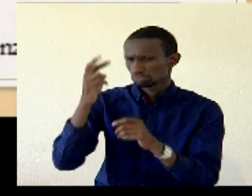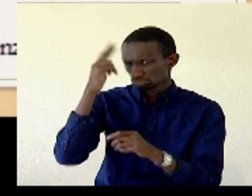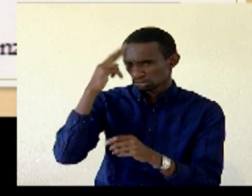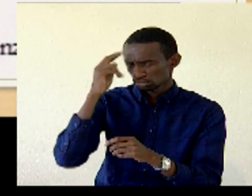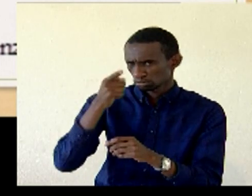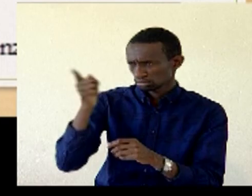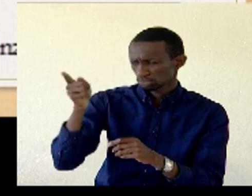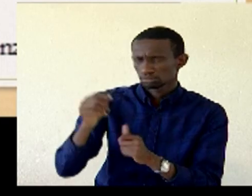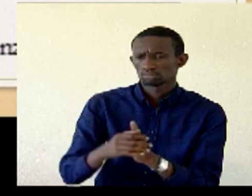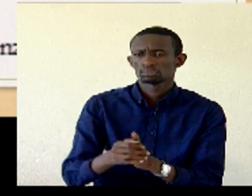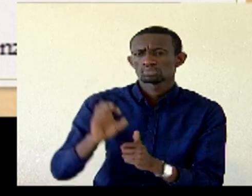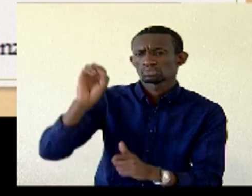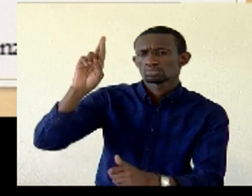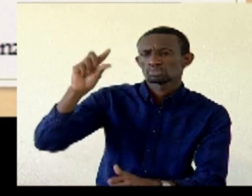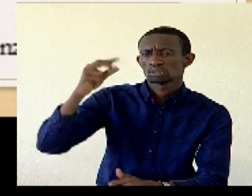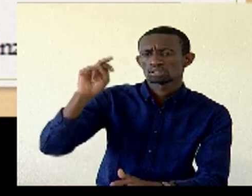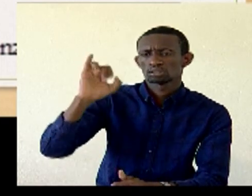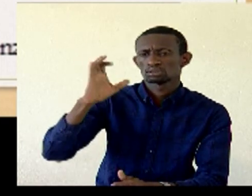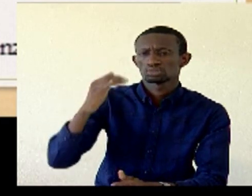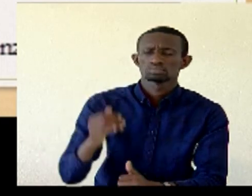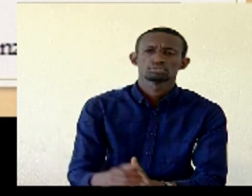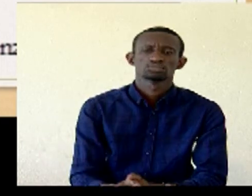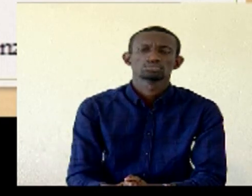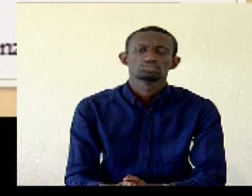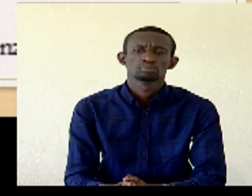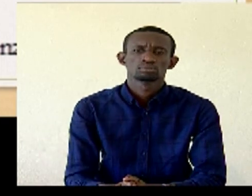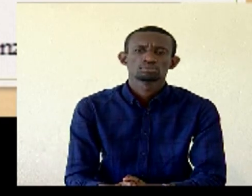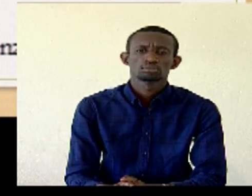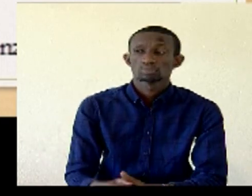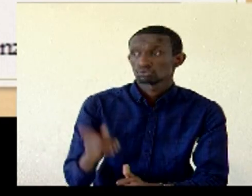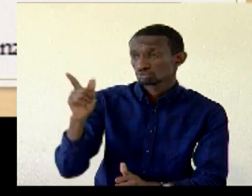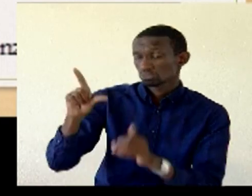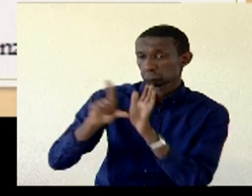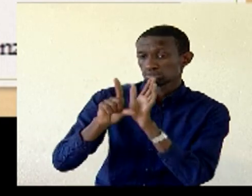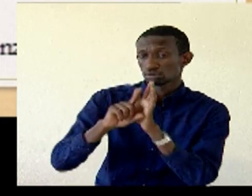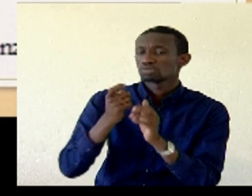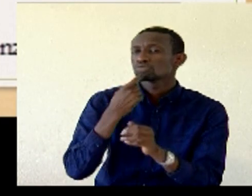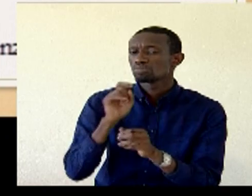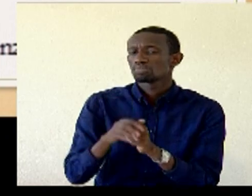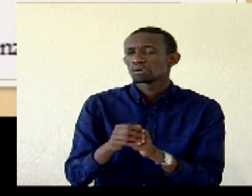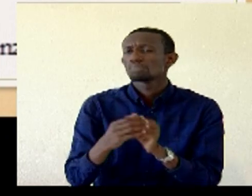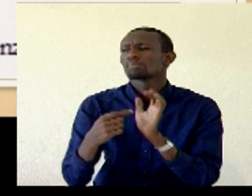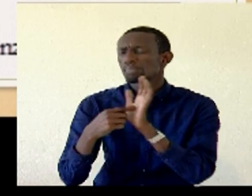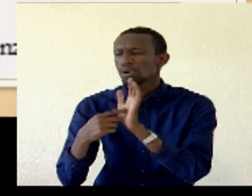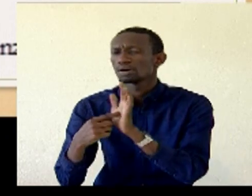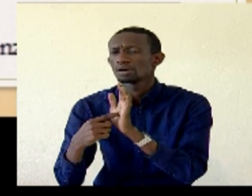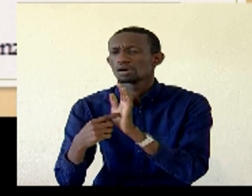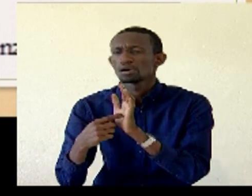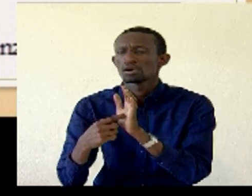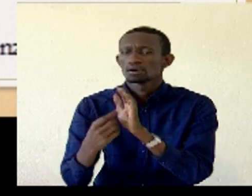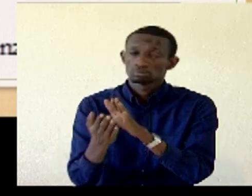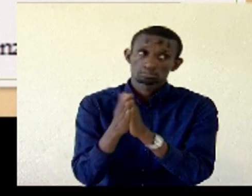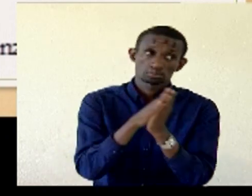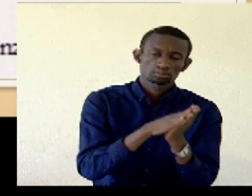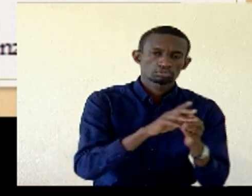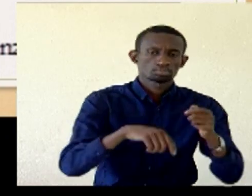organic compounds are less reactive, and therefore those conditions must be present for them to, for the